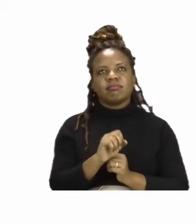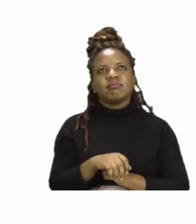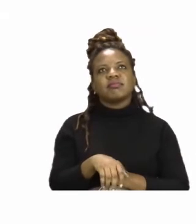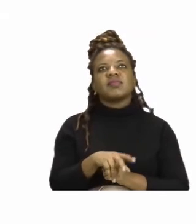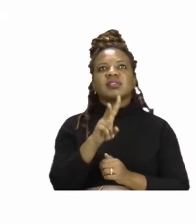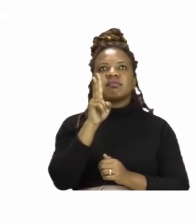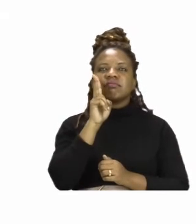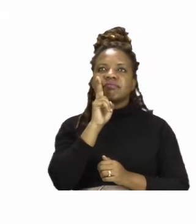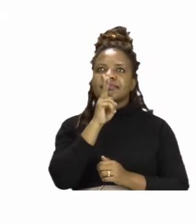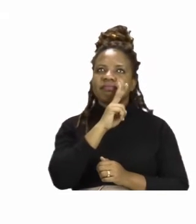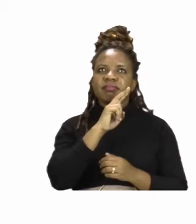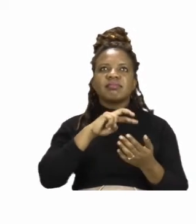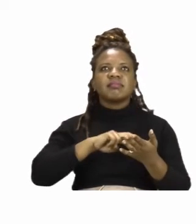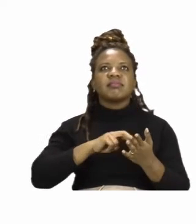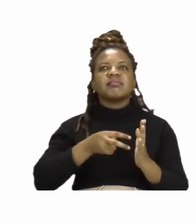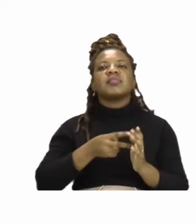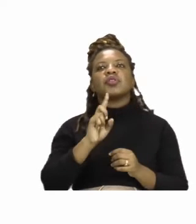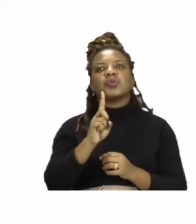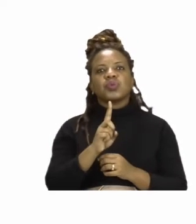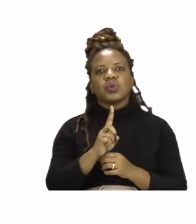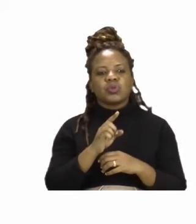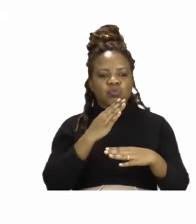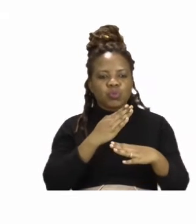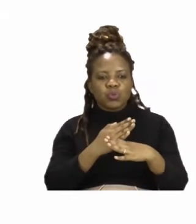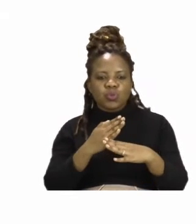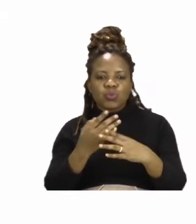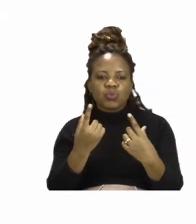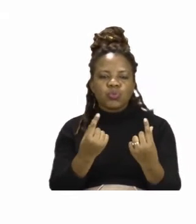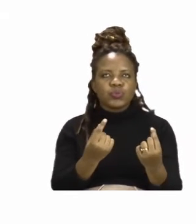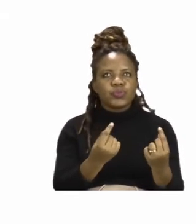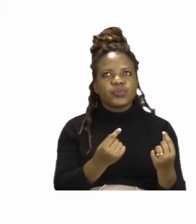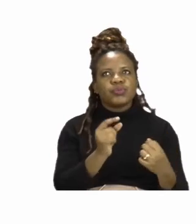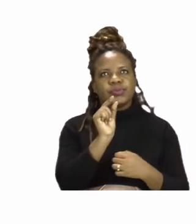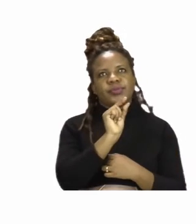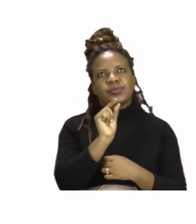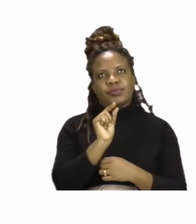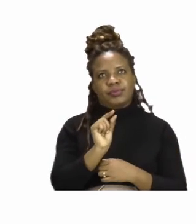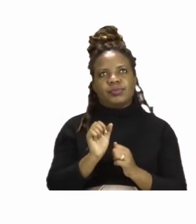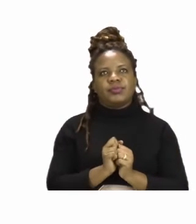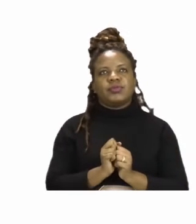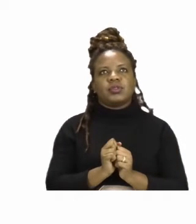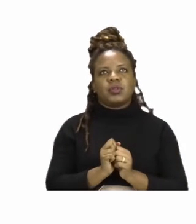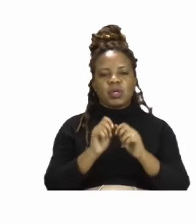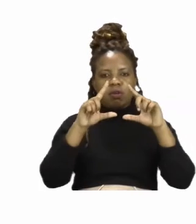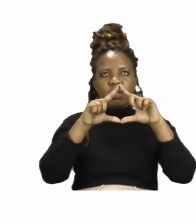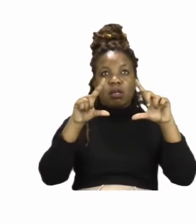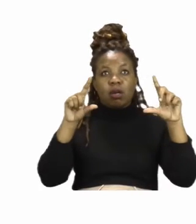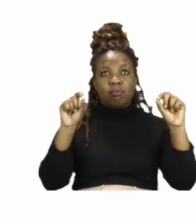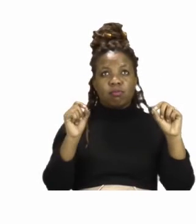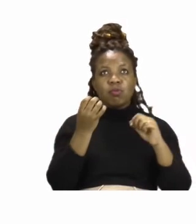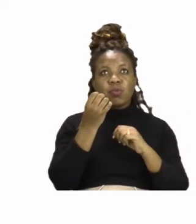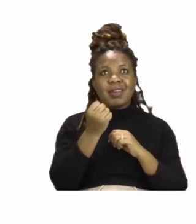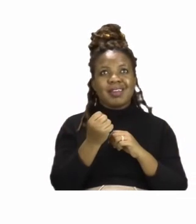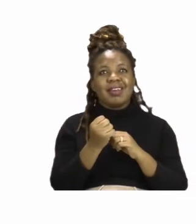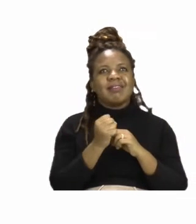so much fun completing the sentences below from the word box above. Now before we